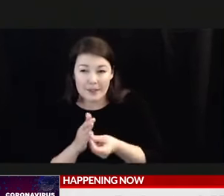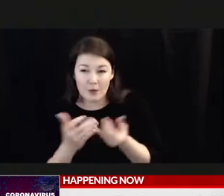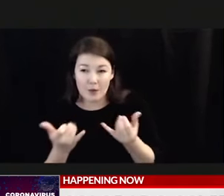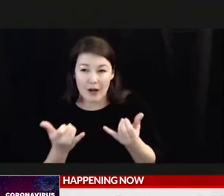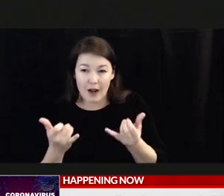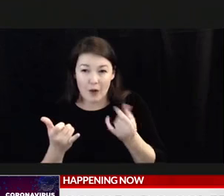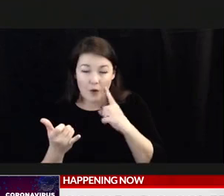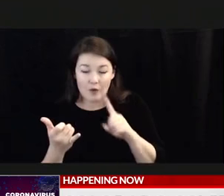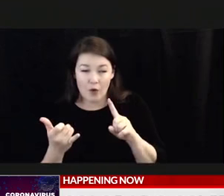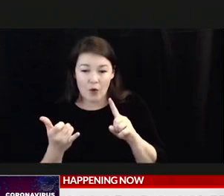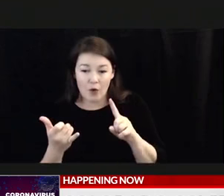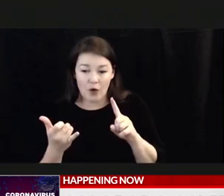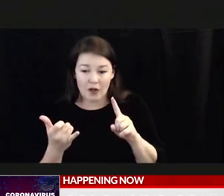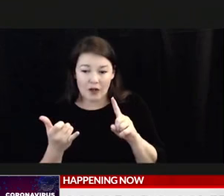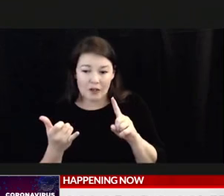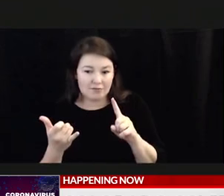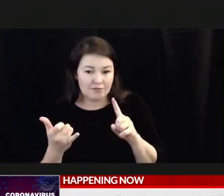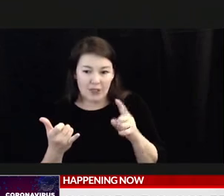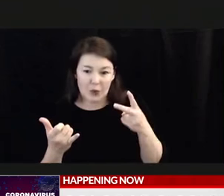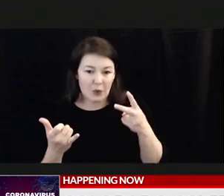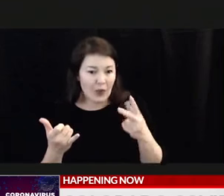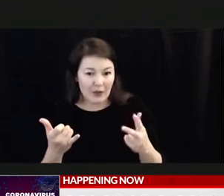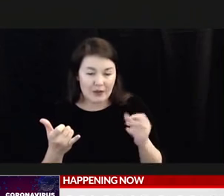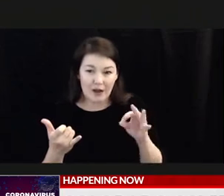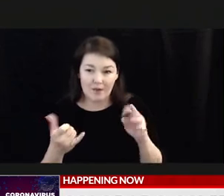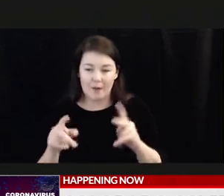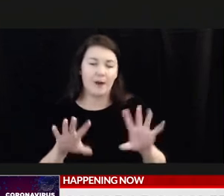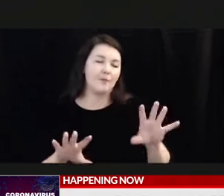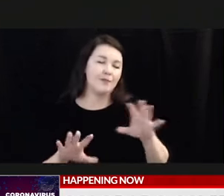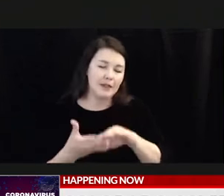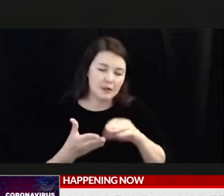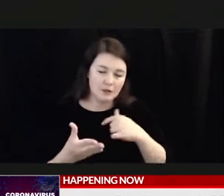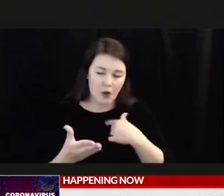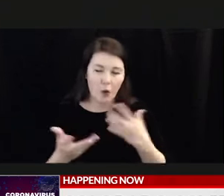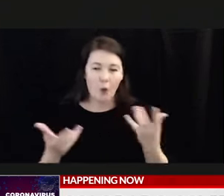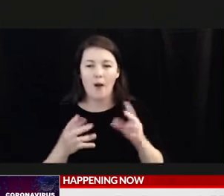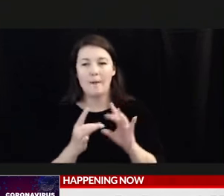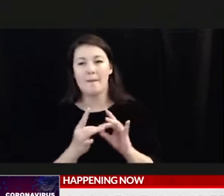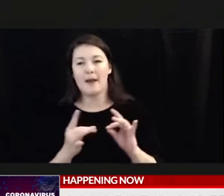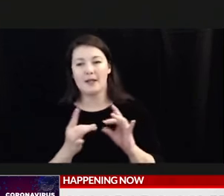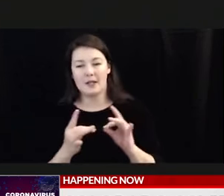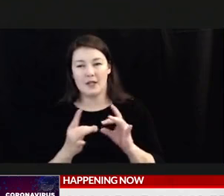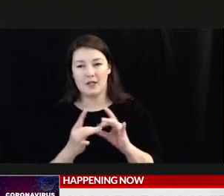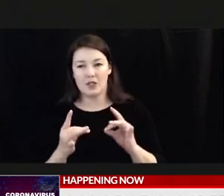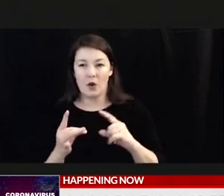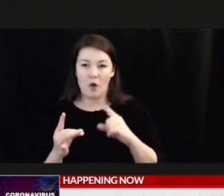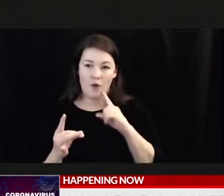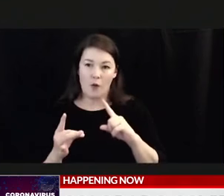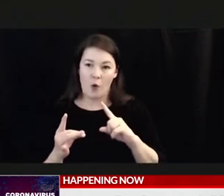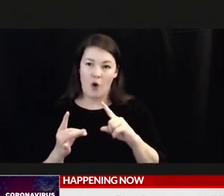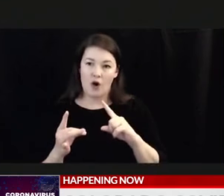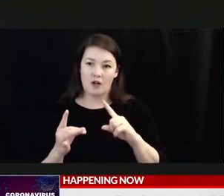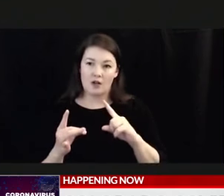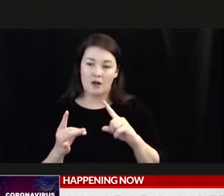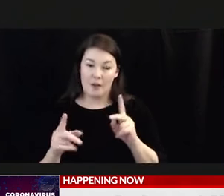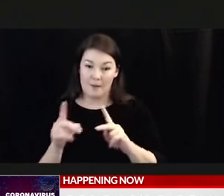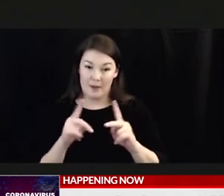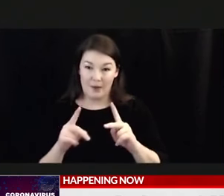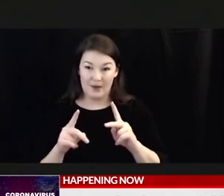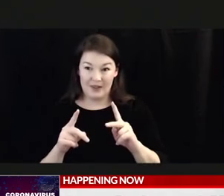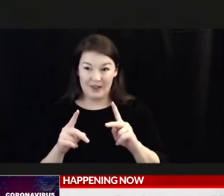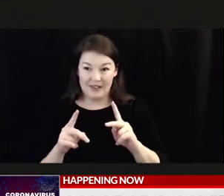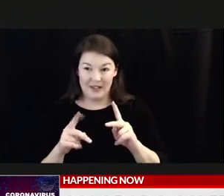roughly 2/3 of the people? What's the message for the roughly 2/3 of the people who are over the age of